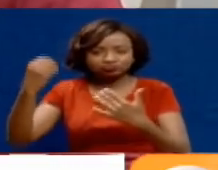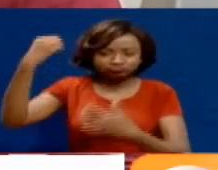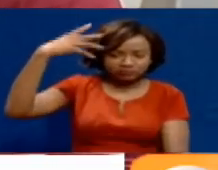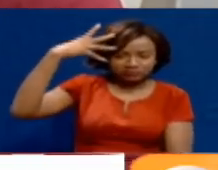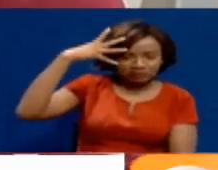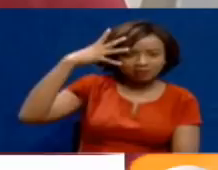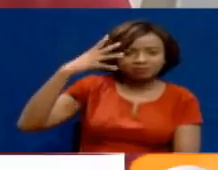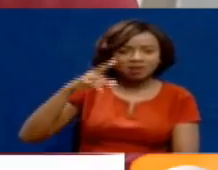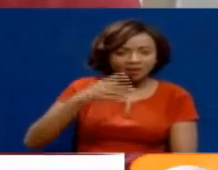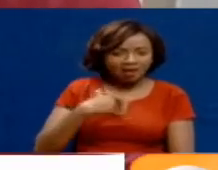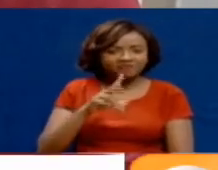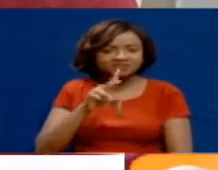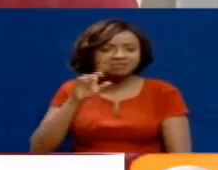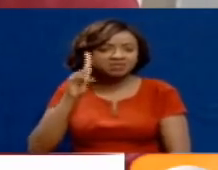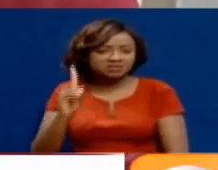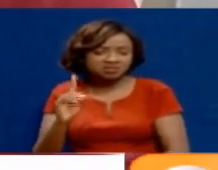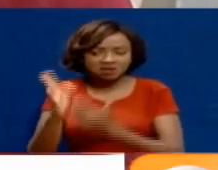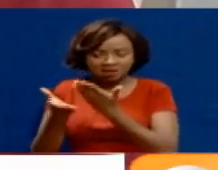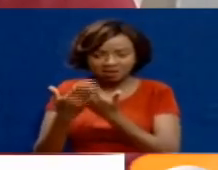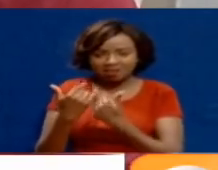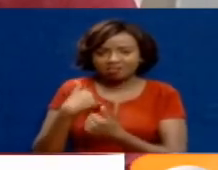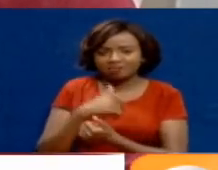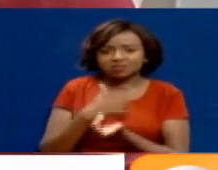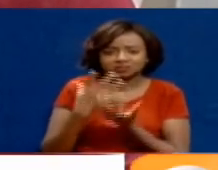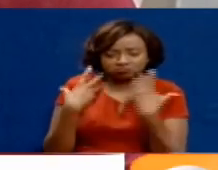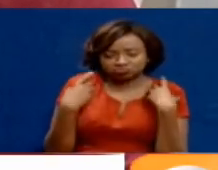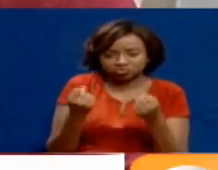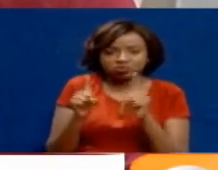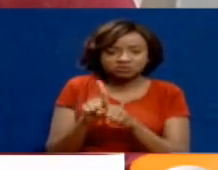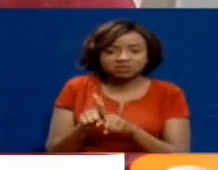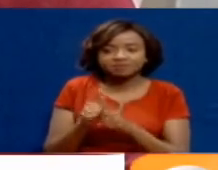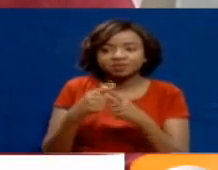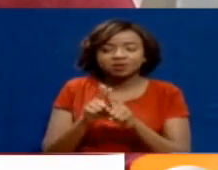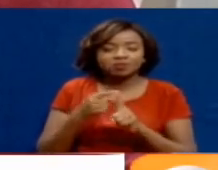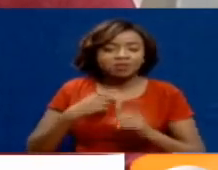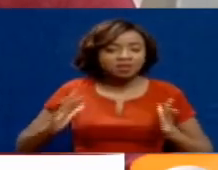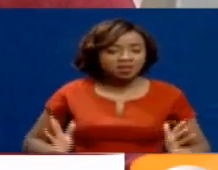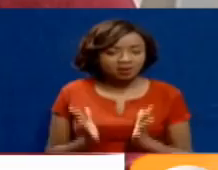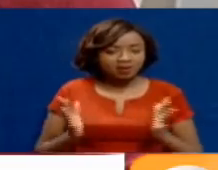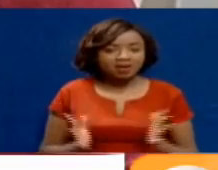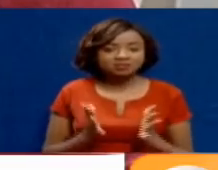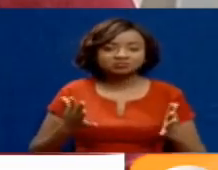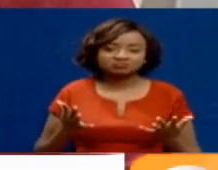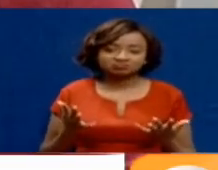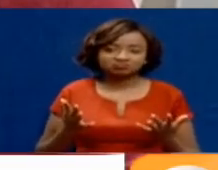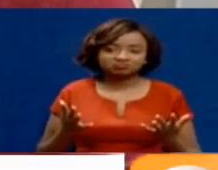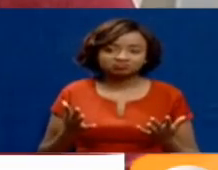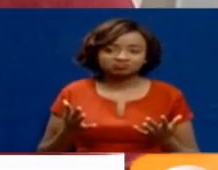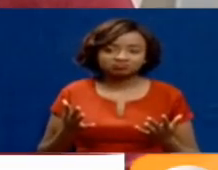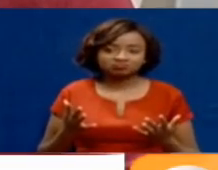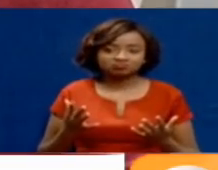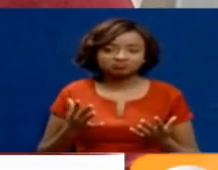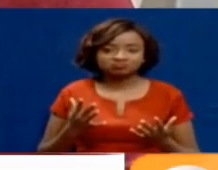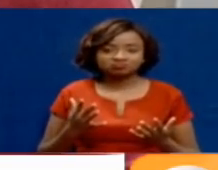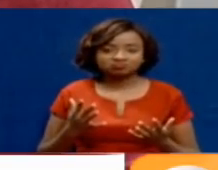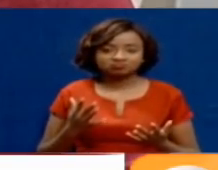best obtained that way rather than buying it over the counter. So I would say for those who are buying immune boosters, it's not